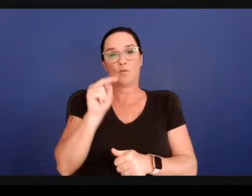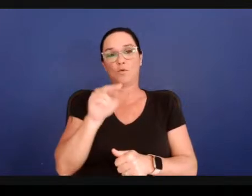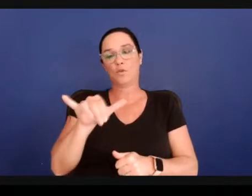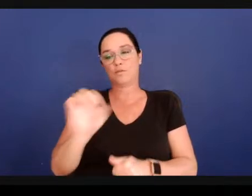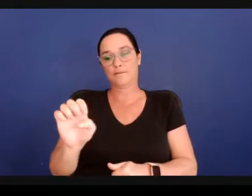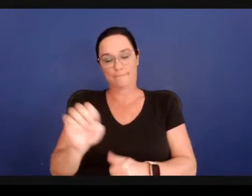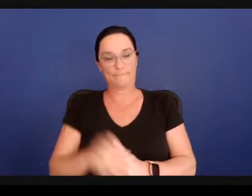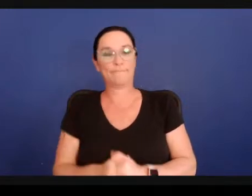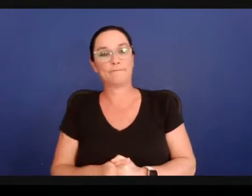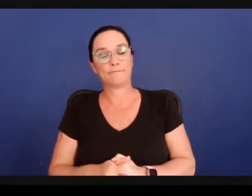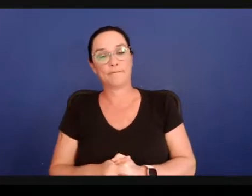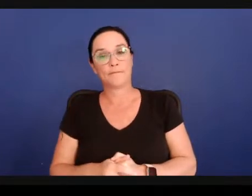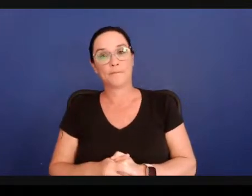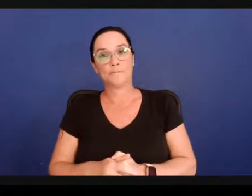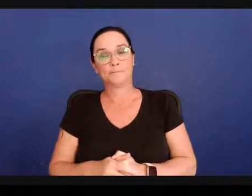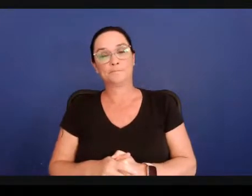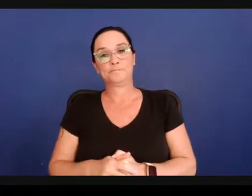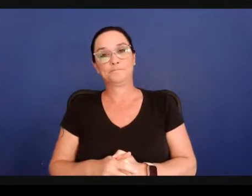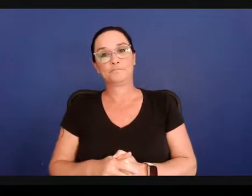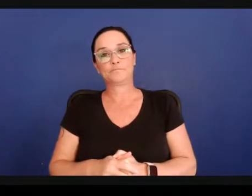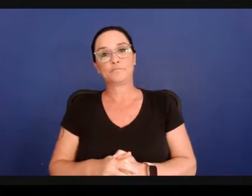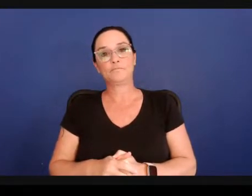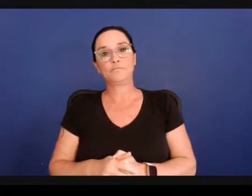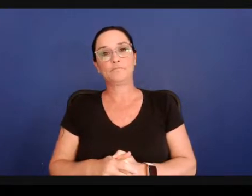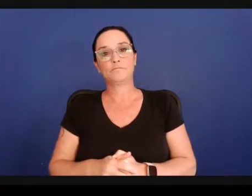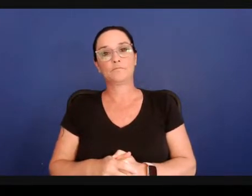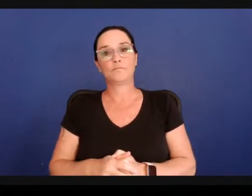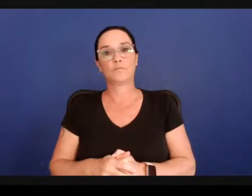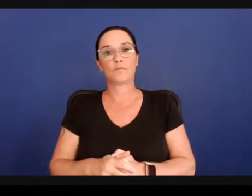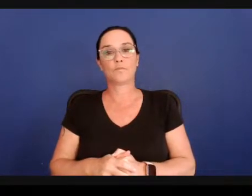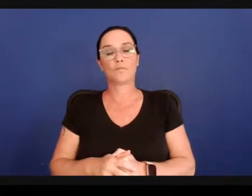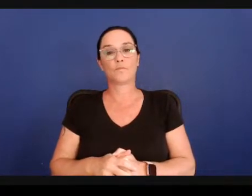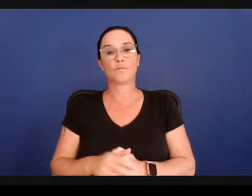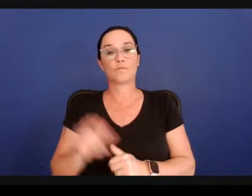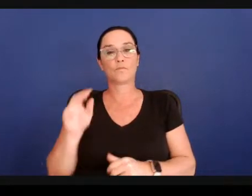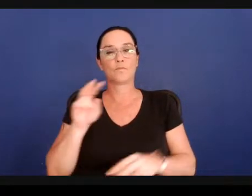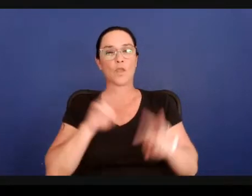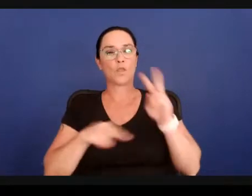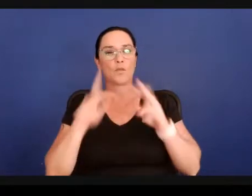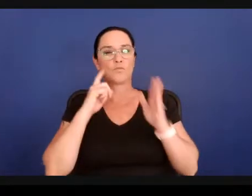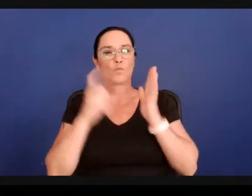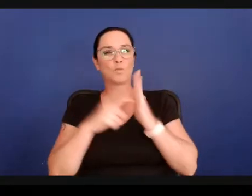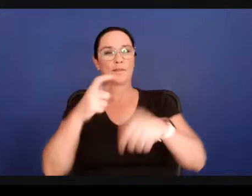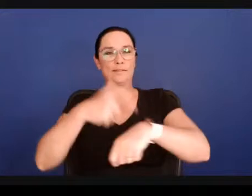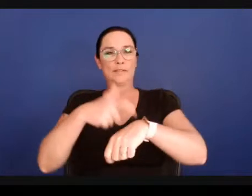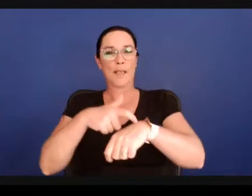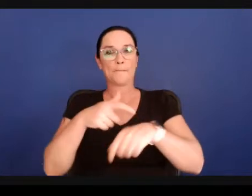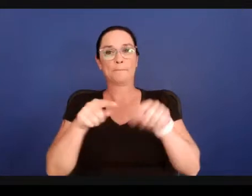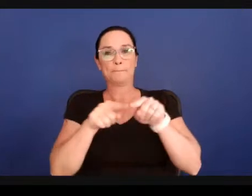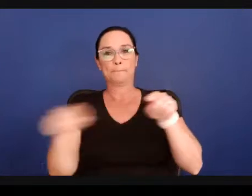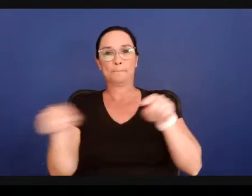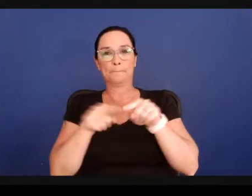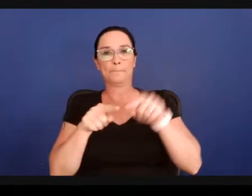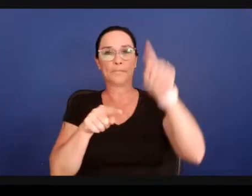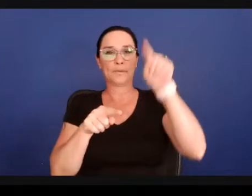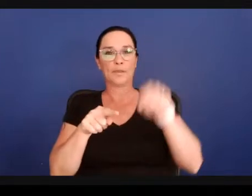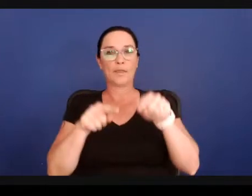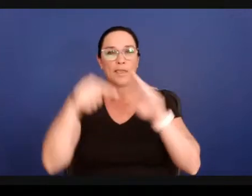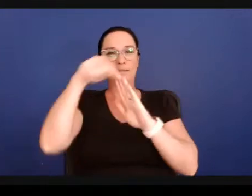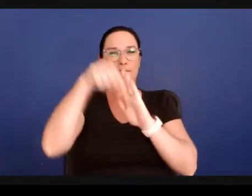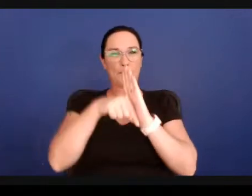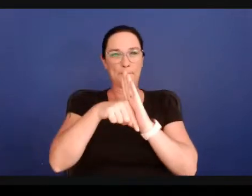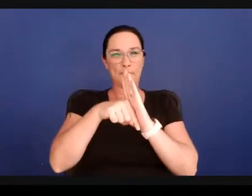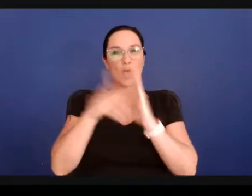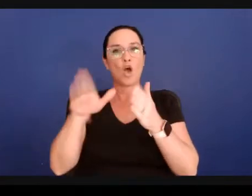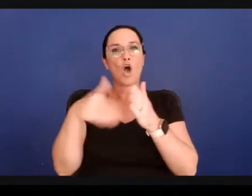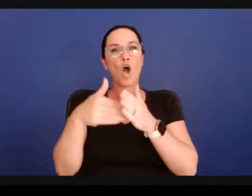Looking at the time, it's the last week of time here versus the depth of earthquakes. All of those are in the shallow